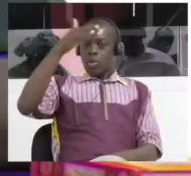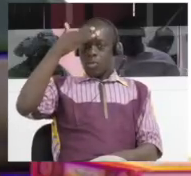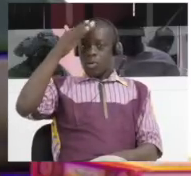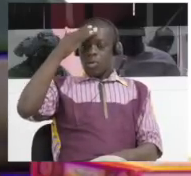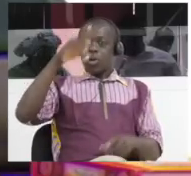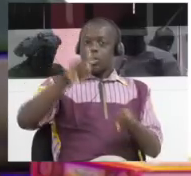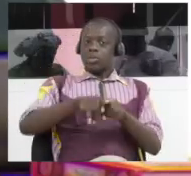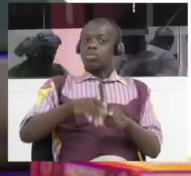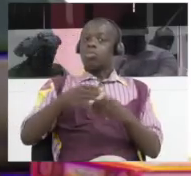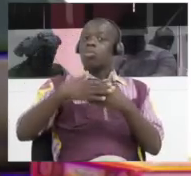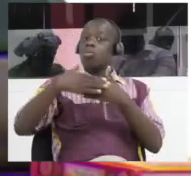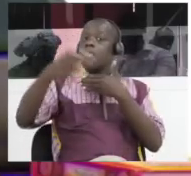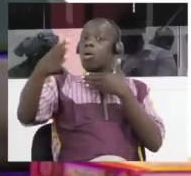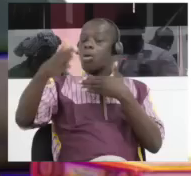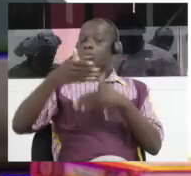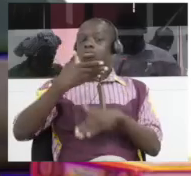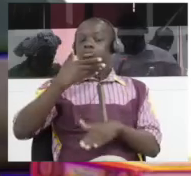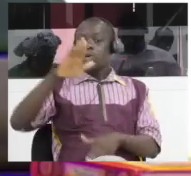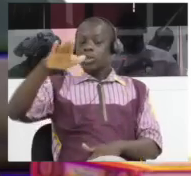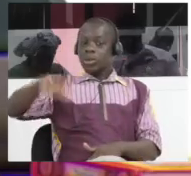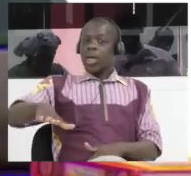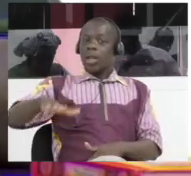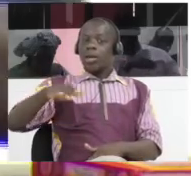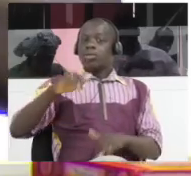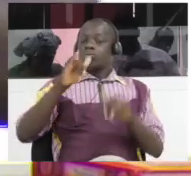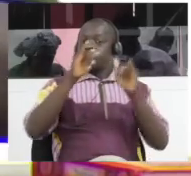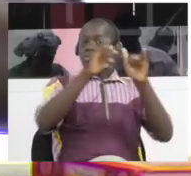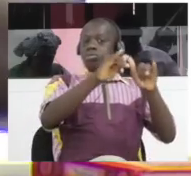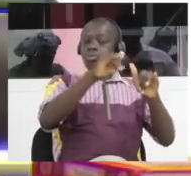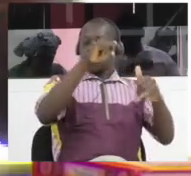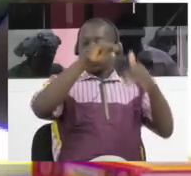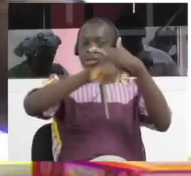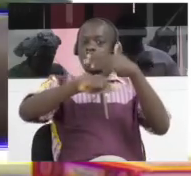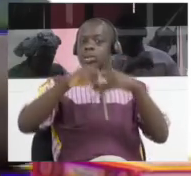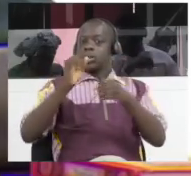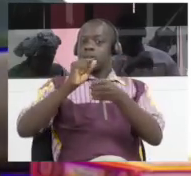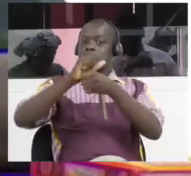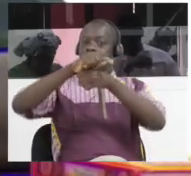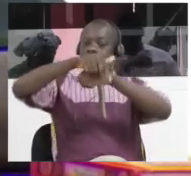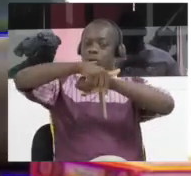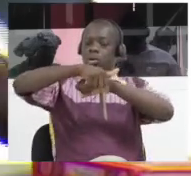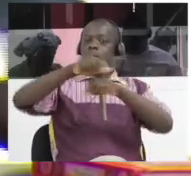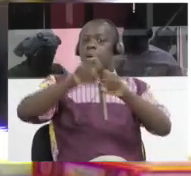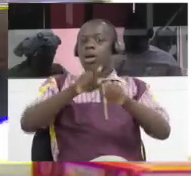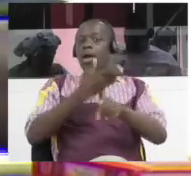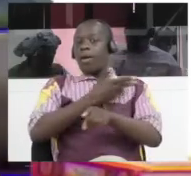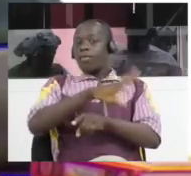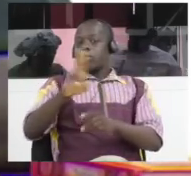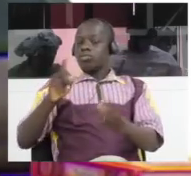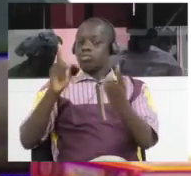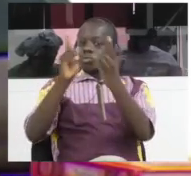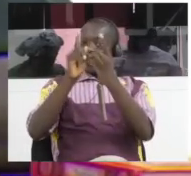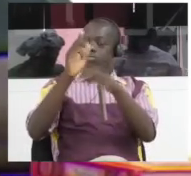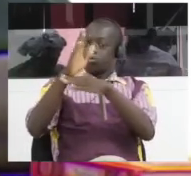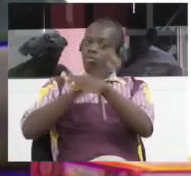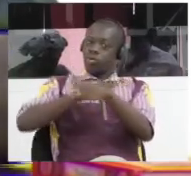that most of his childhood he spent in Sierra Leone, so there was no opportunity in which we had any encounter before